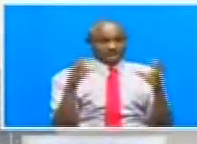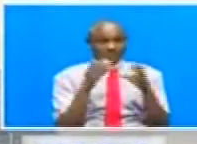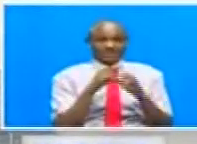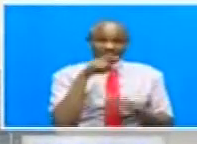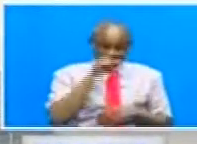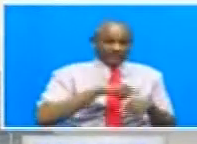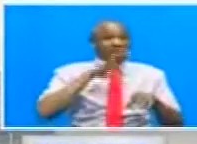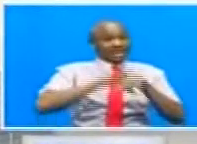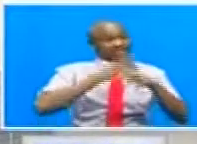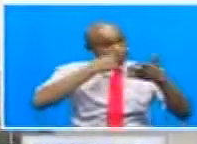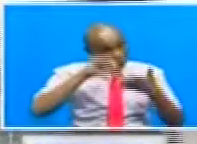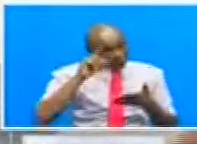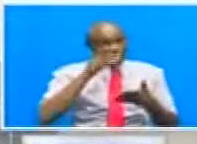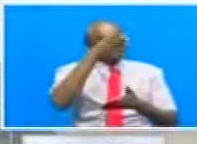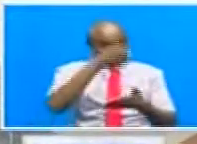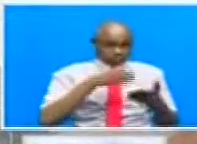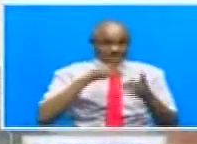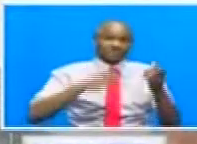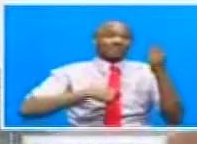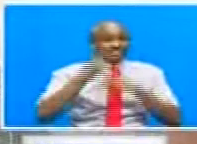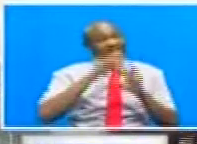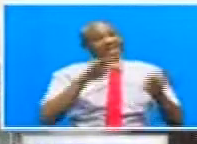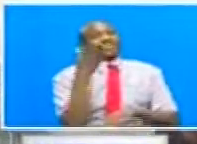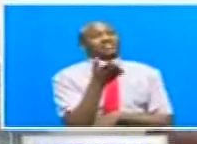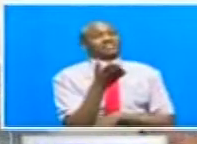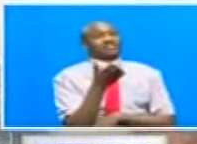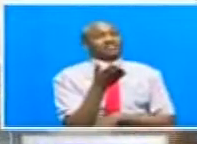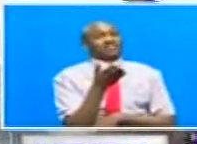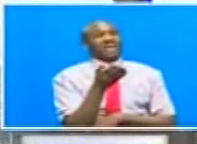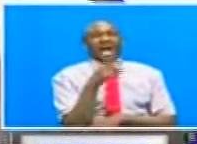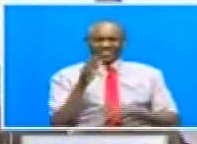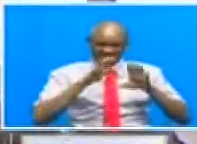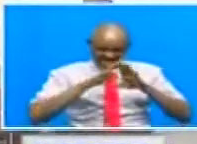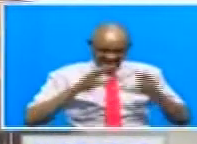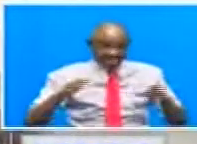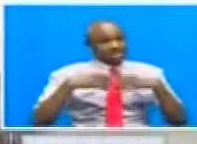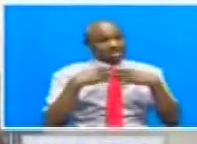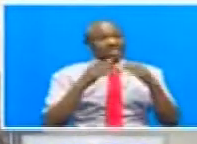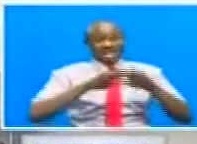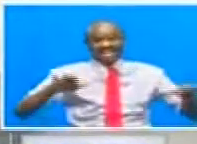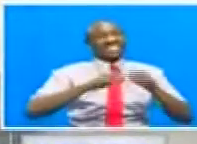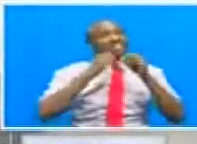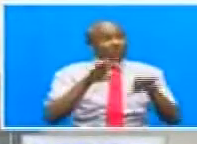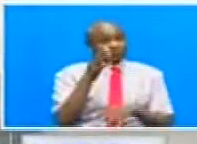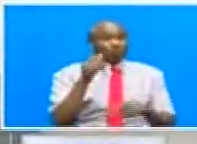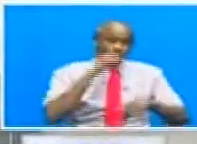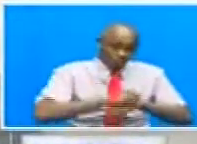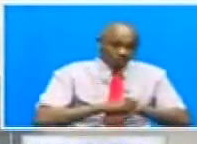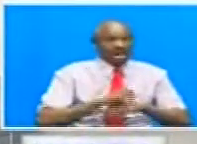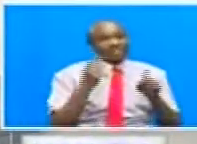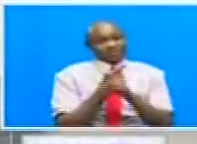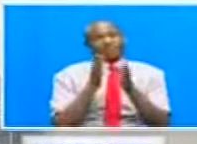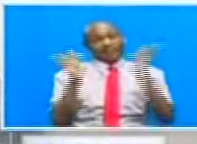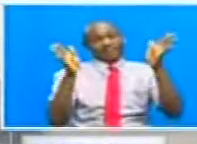as they get approval for subdivision and sale of all these pieces of land, a huge chunk of land will be left for the purpose of schools and other